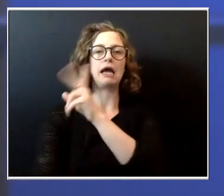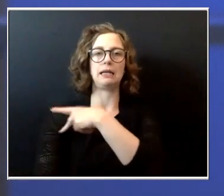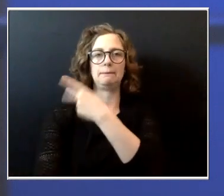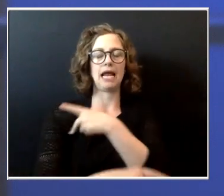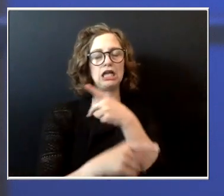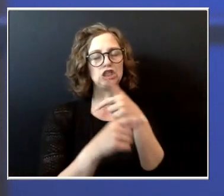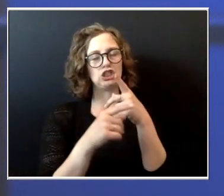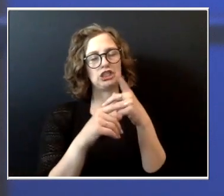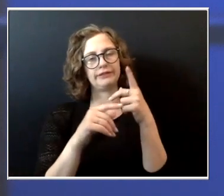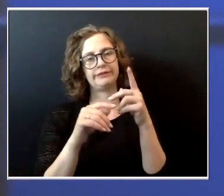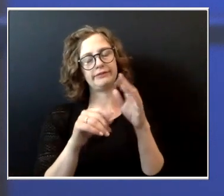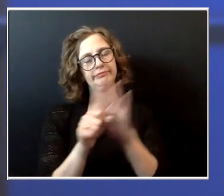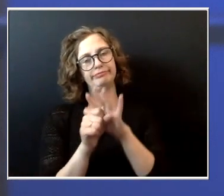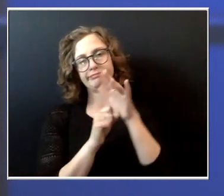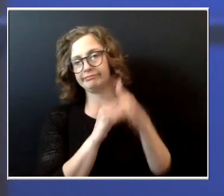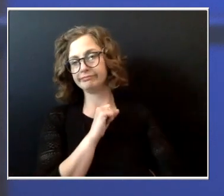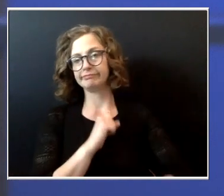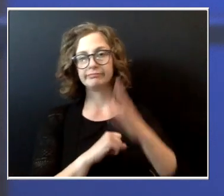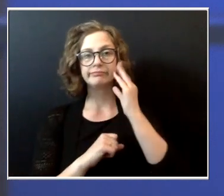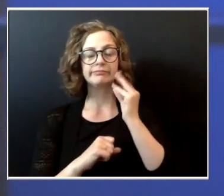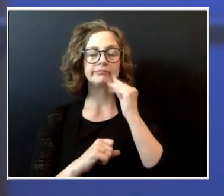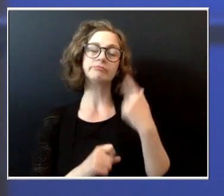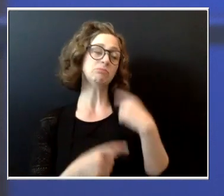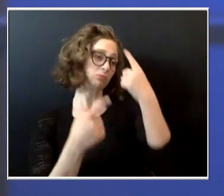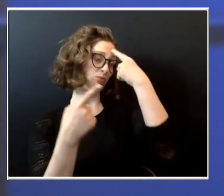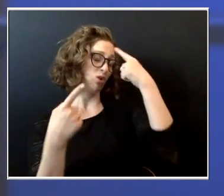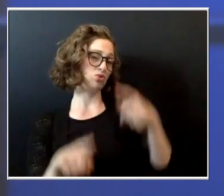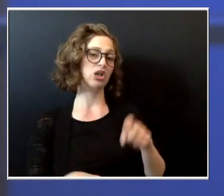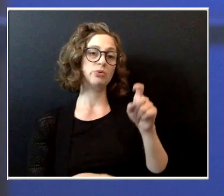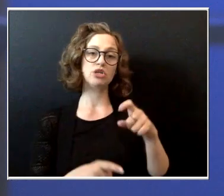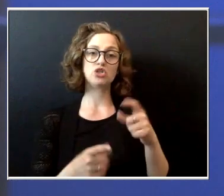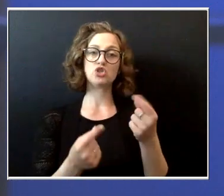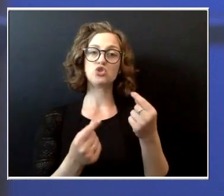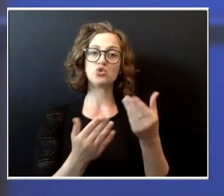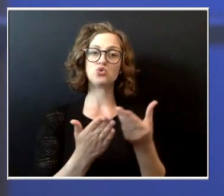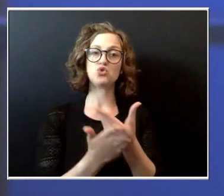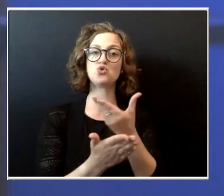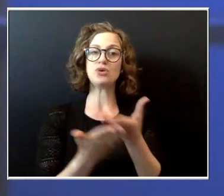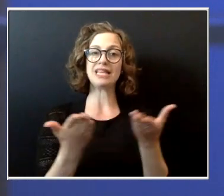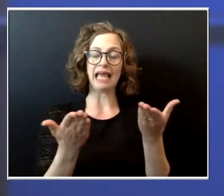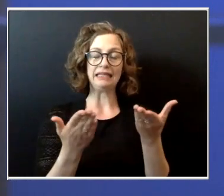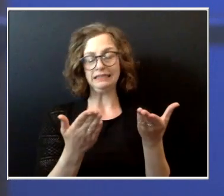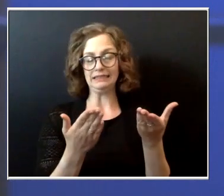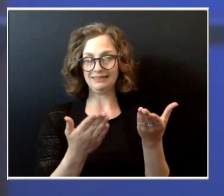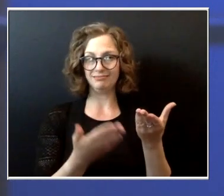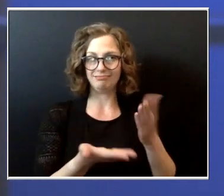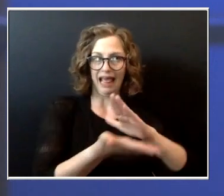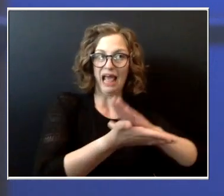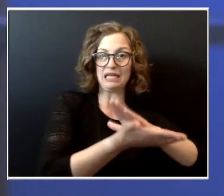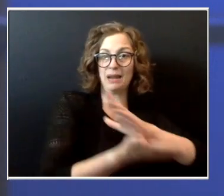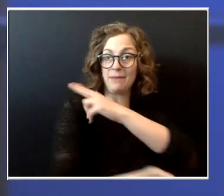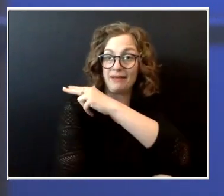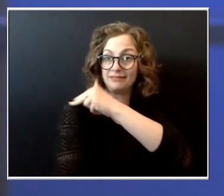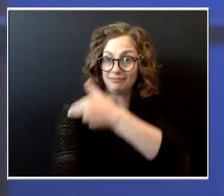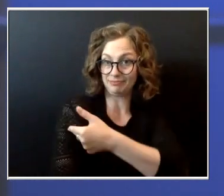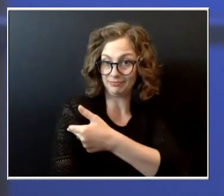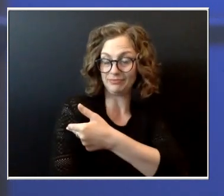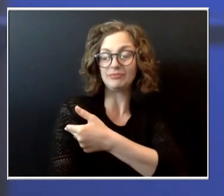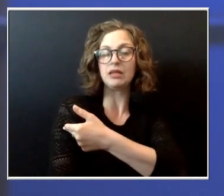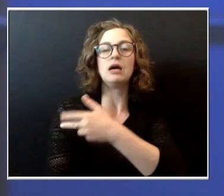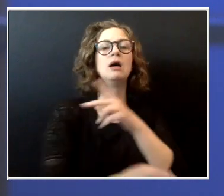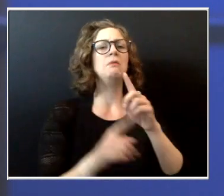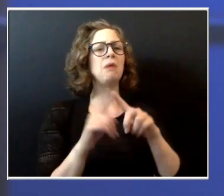agree with you that new things should be done in an academic medical center, but I think private